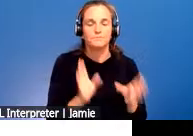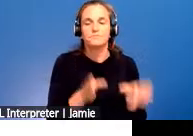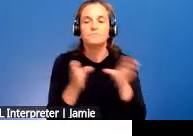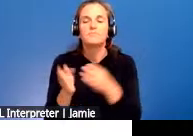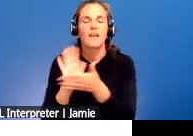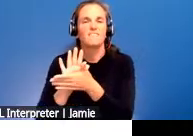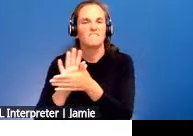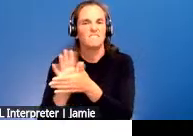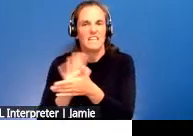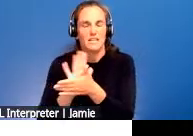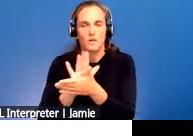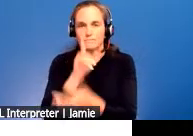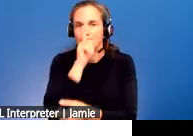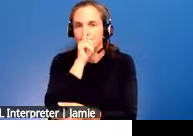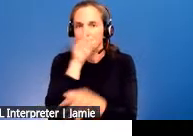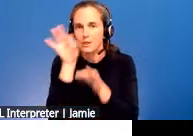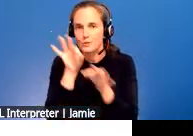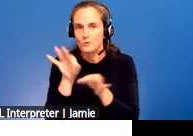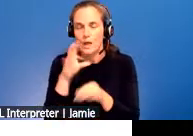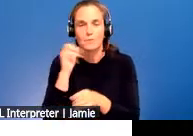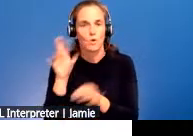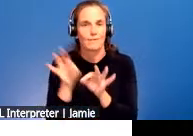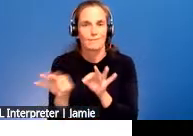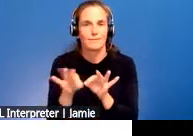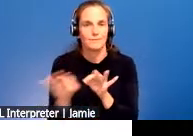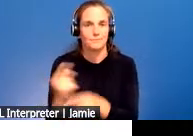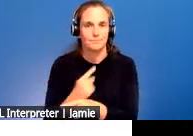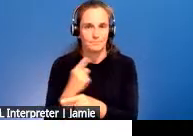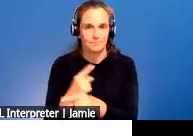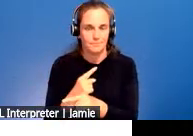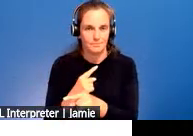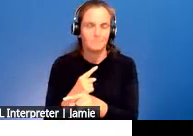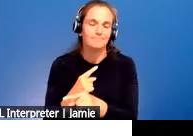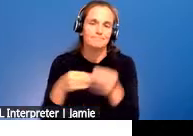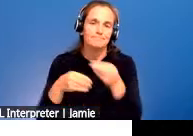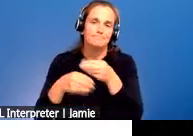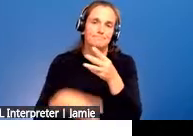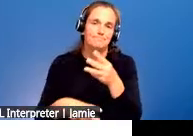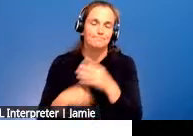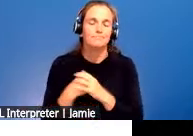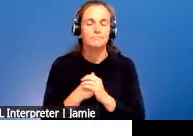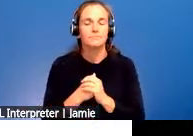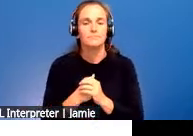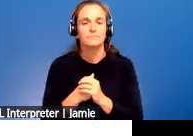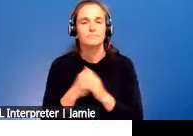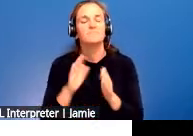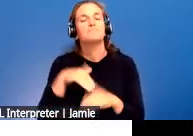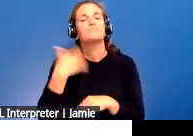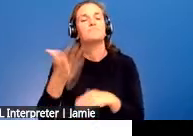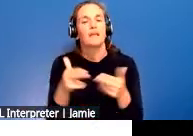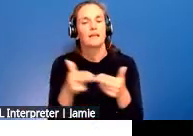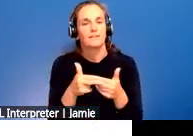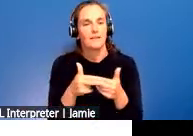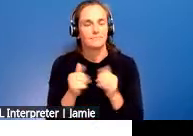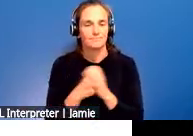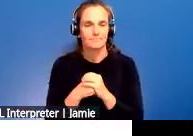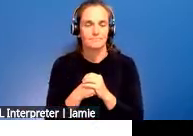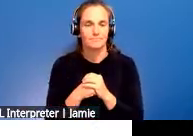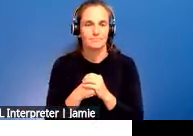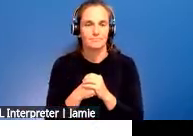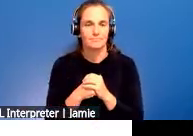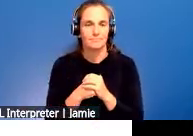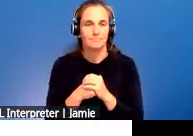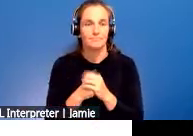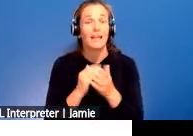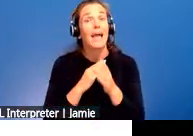being described or captioned appropriately, etc. Next slide, please. And then after the